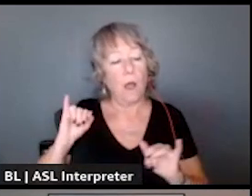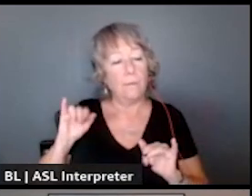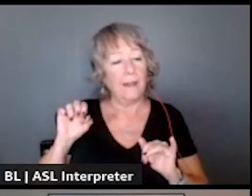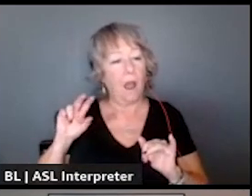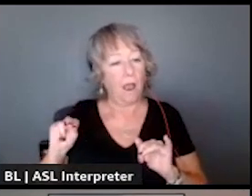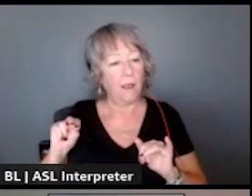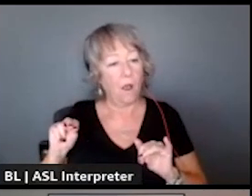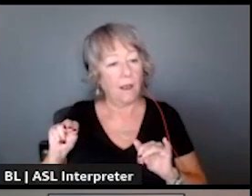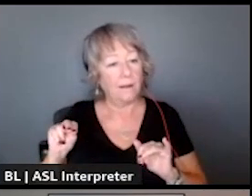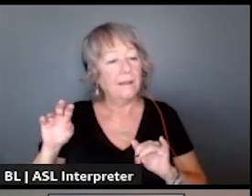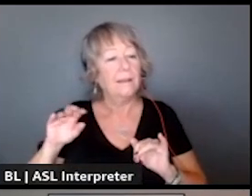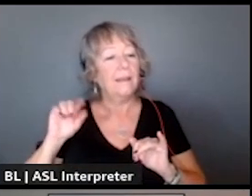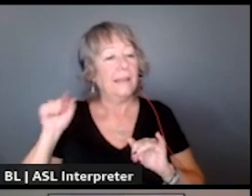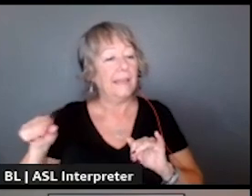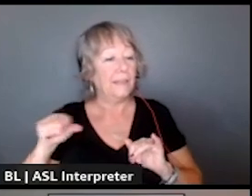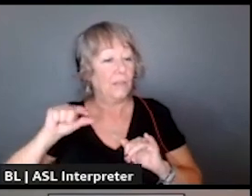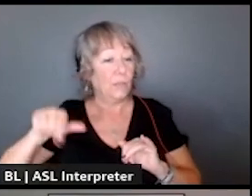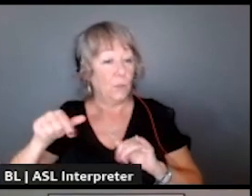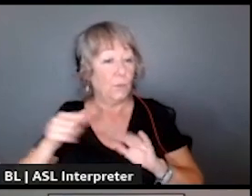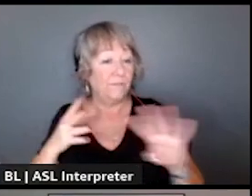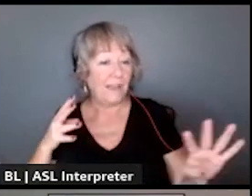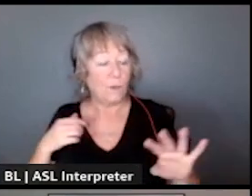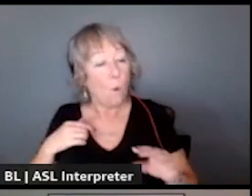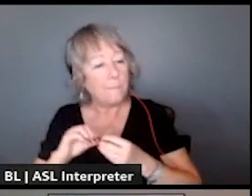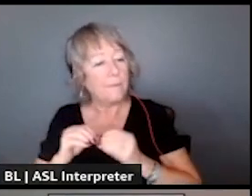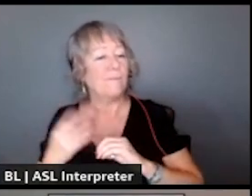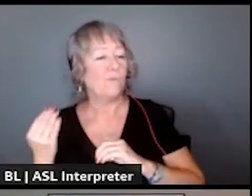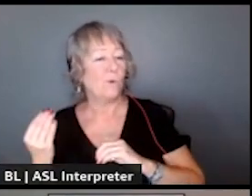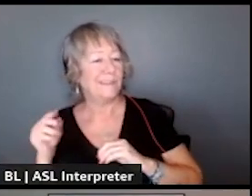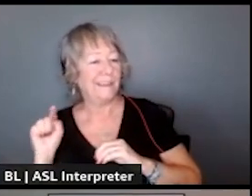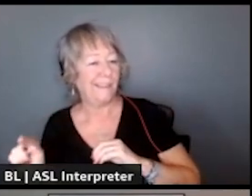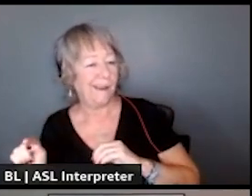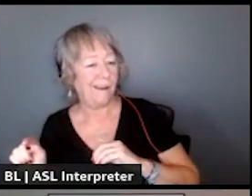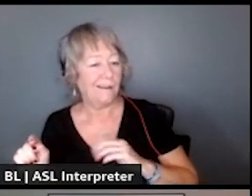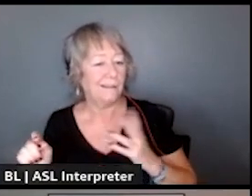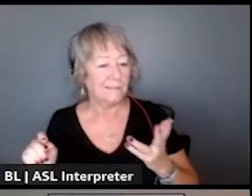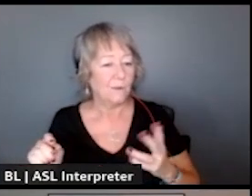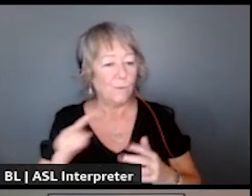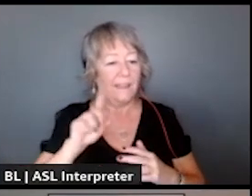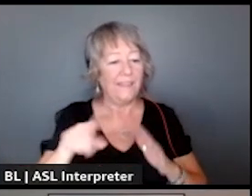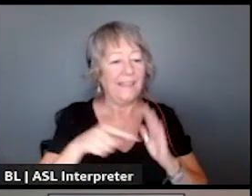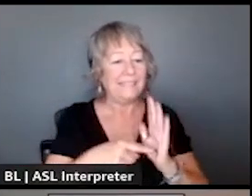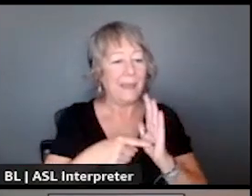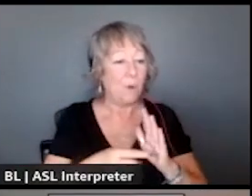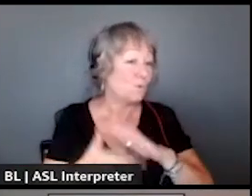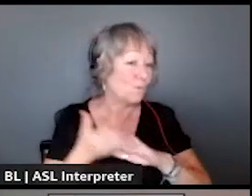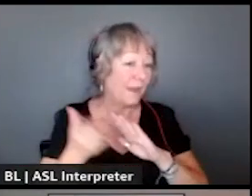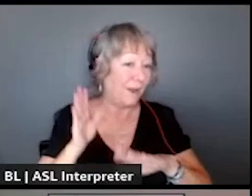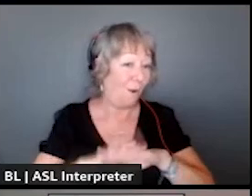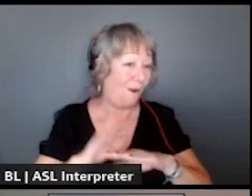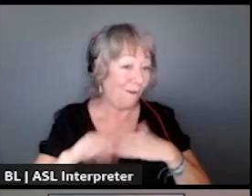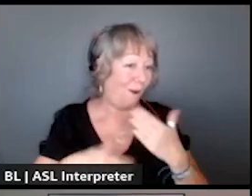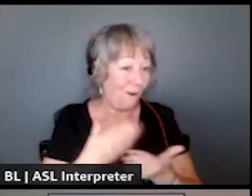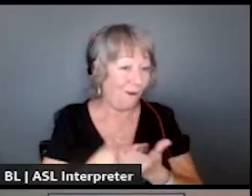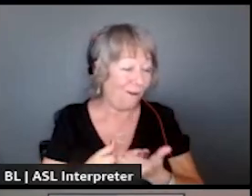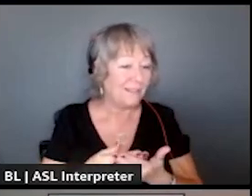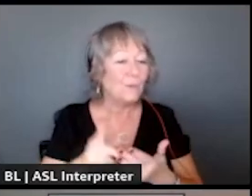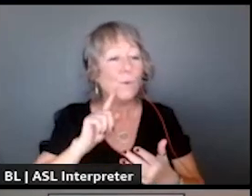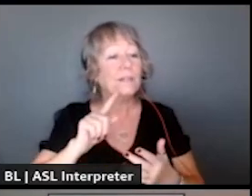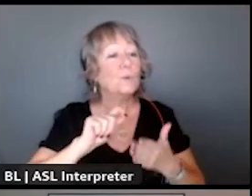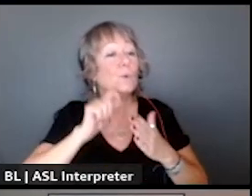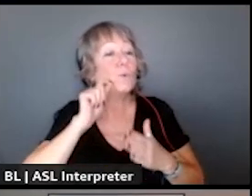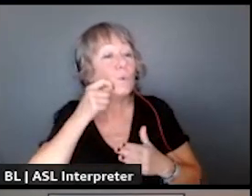through Amazon Braket. That just kind of blows my mind. Yeah, actually, you should bring up, Zia, can you bring up some pictures of the devices